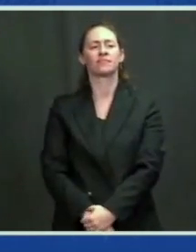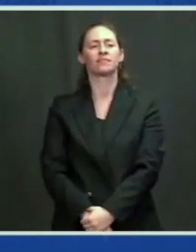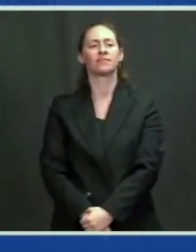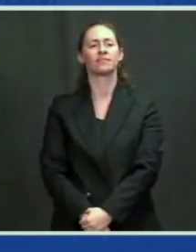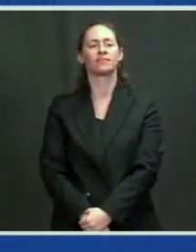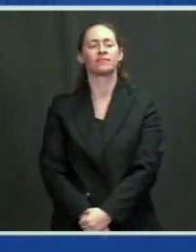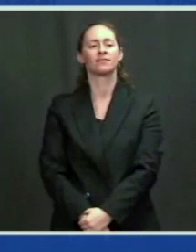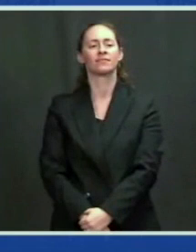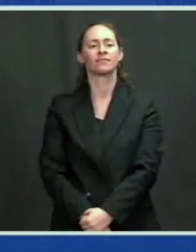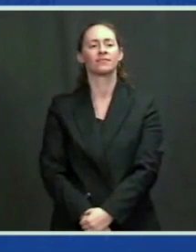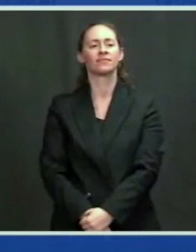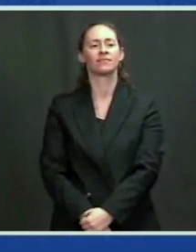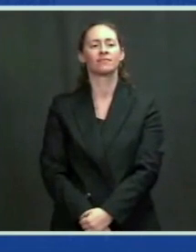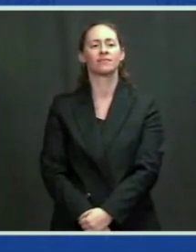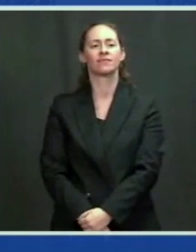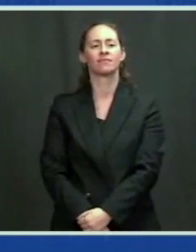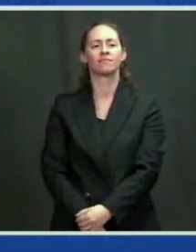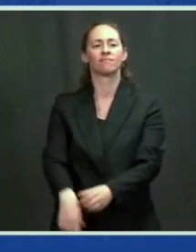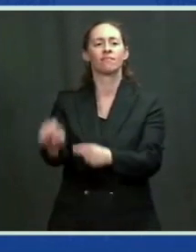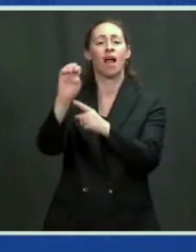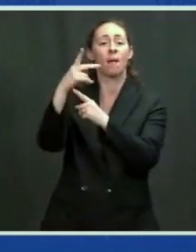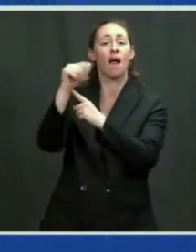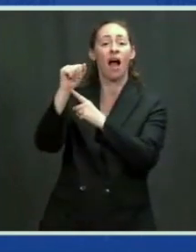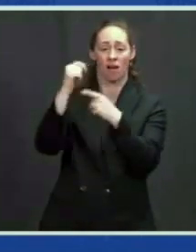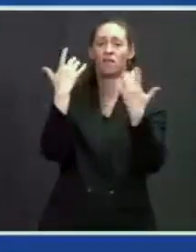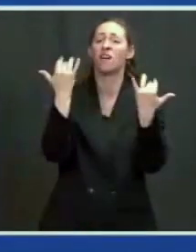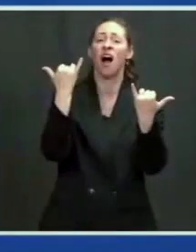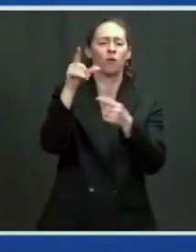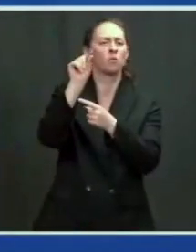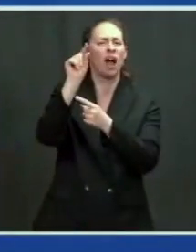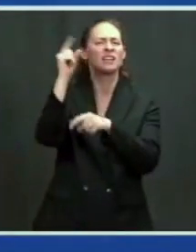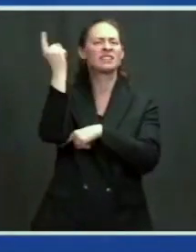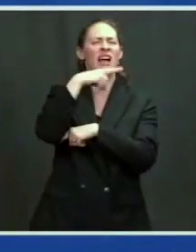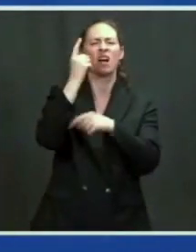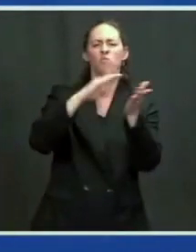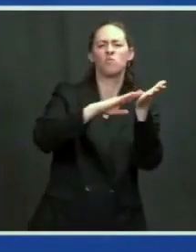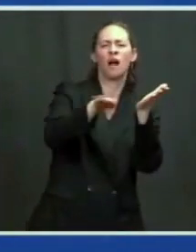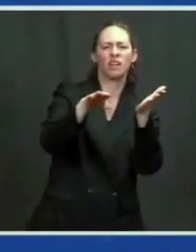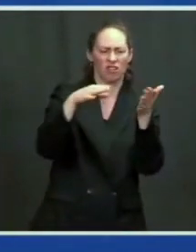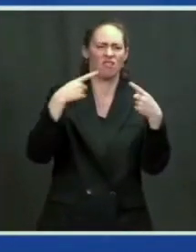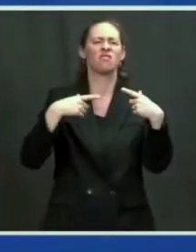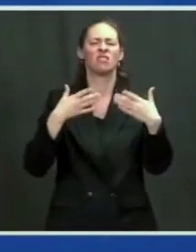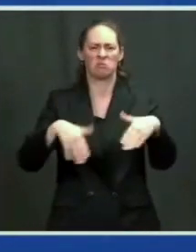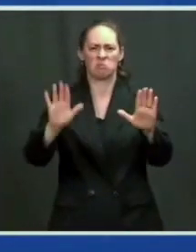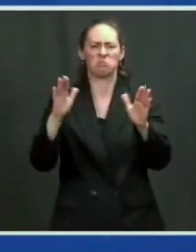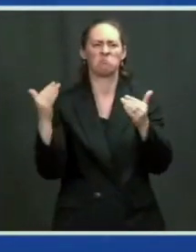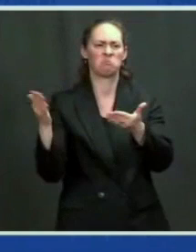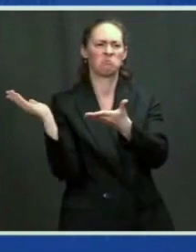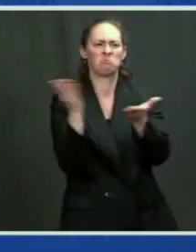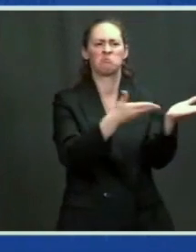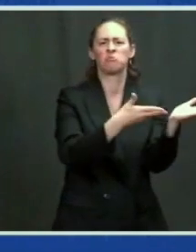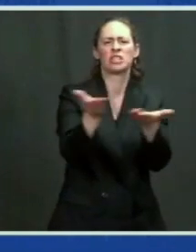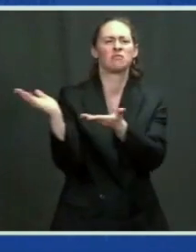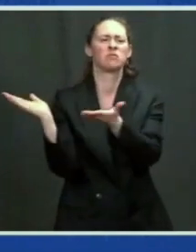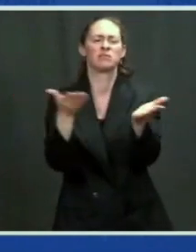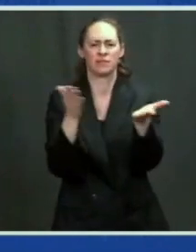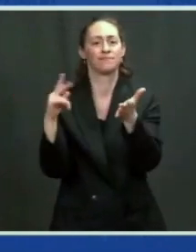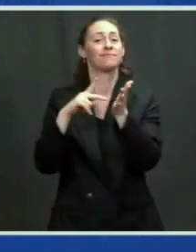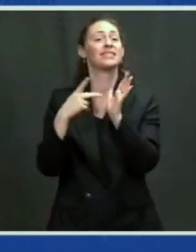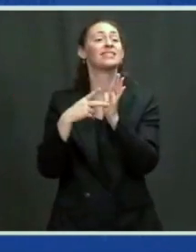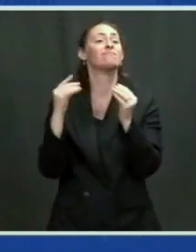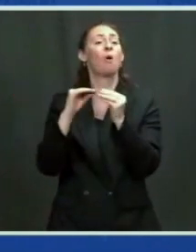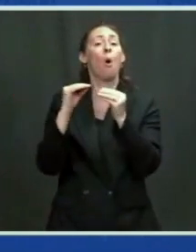of standards in several states to give fuel suppliers more flexibility to use available fuels where they're